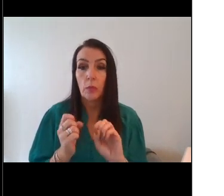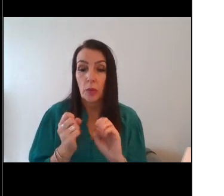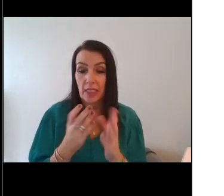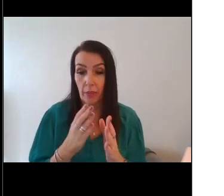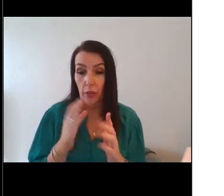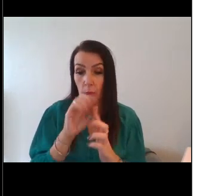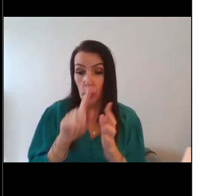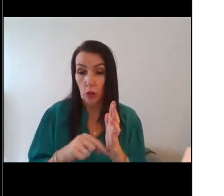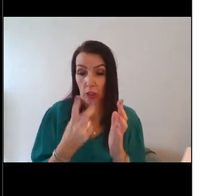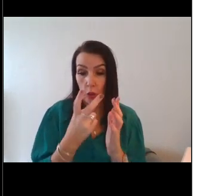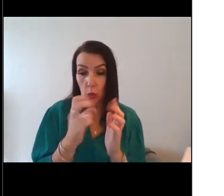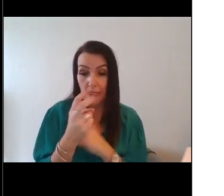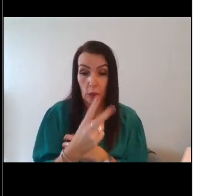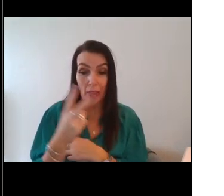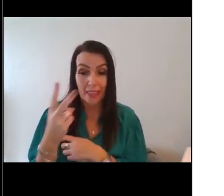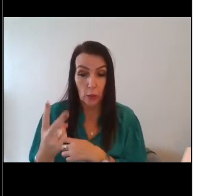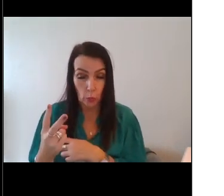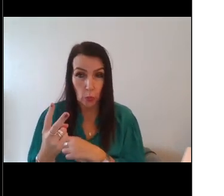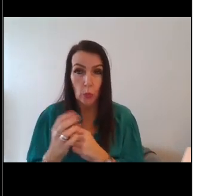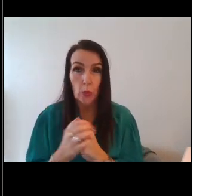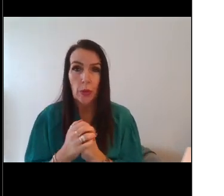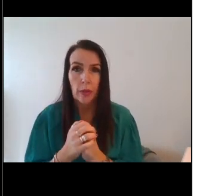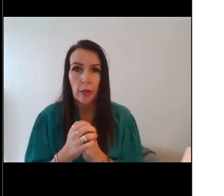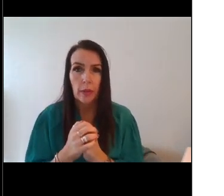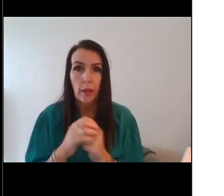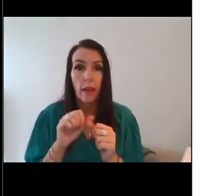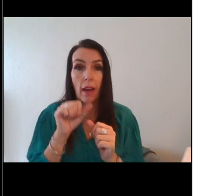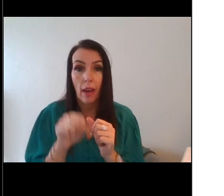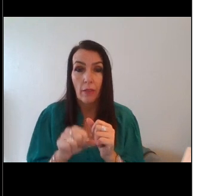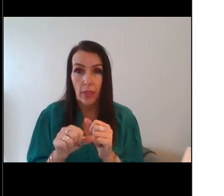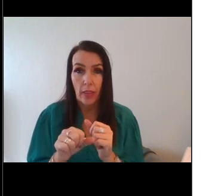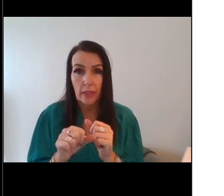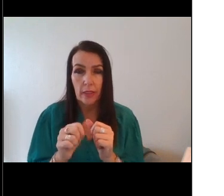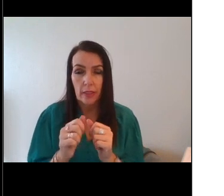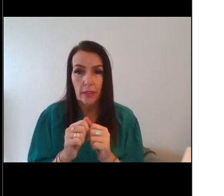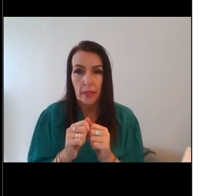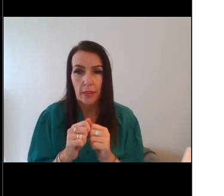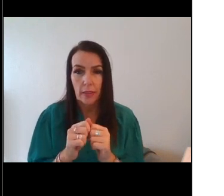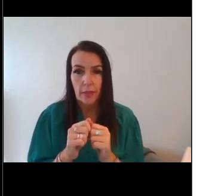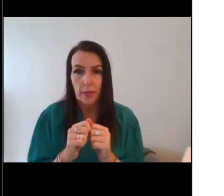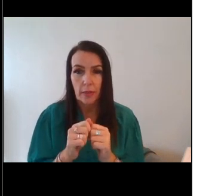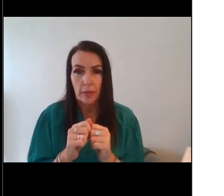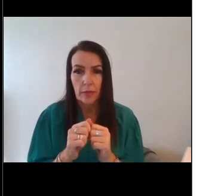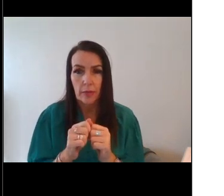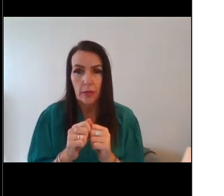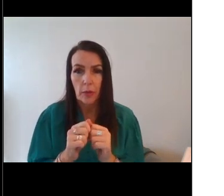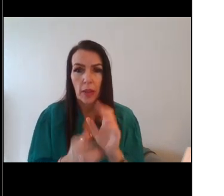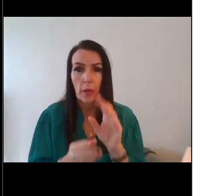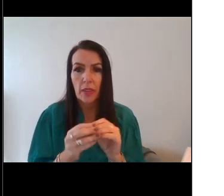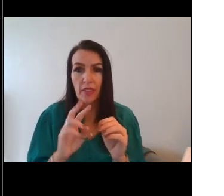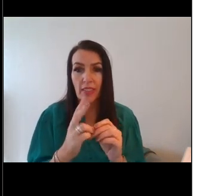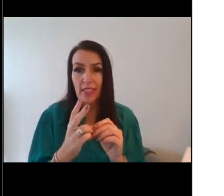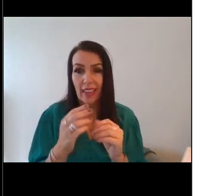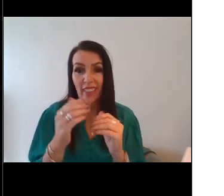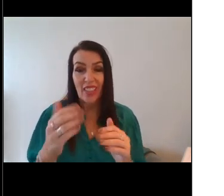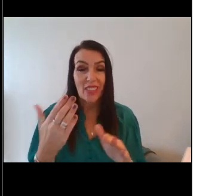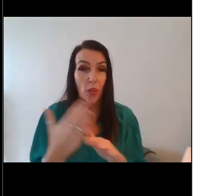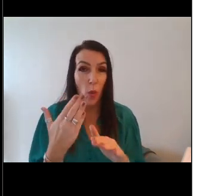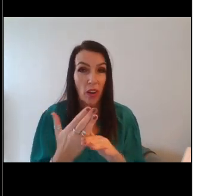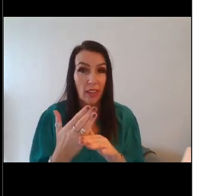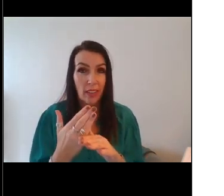2022. And following that delivery, we actually completed a second phase of work. So we basically replicated